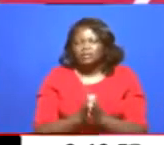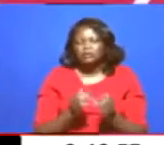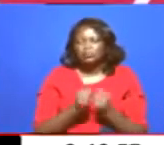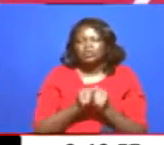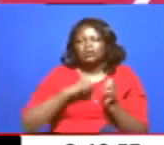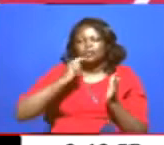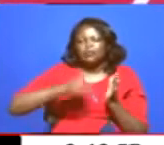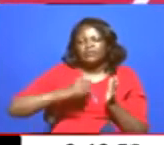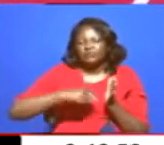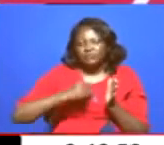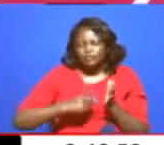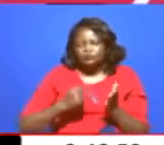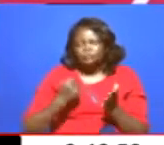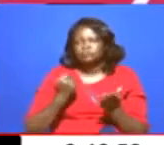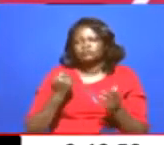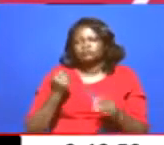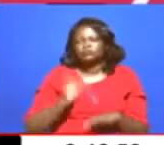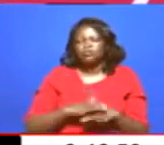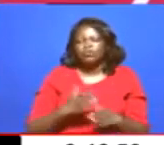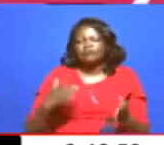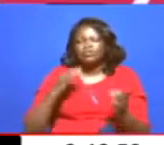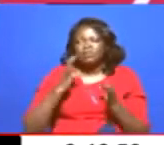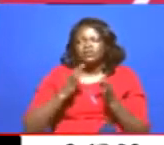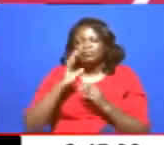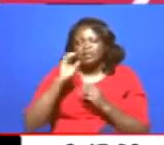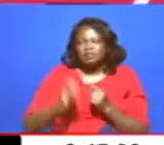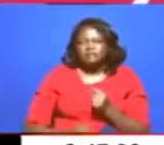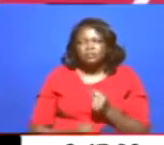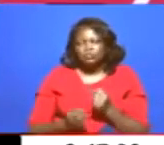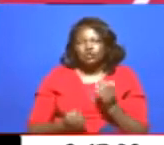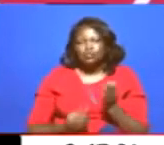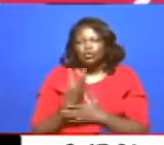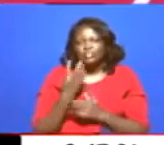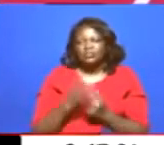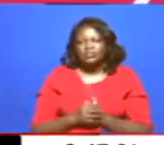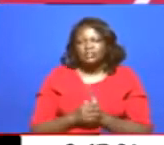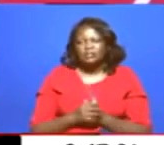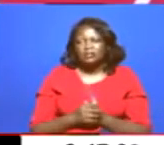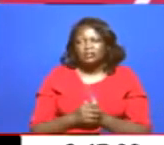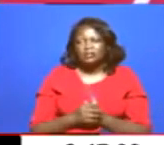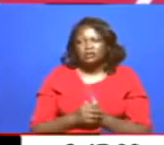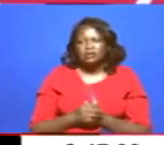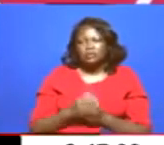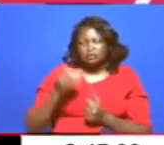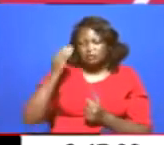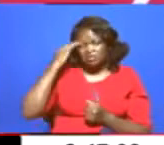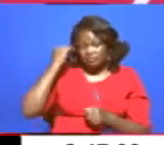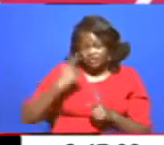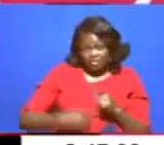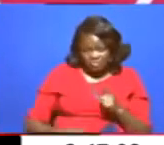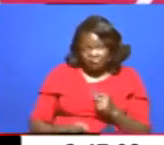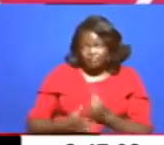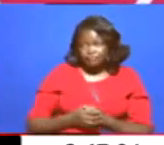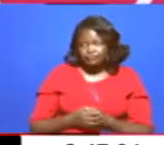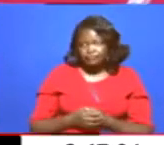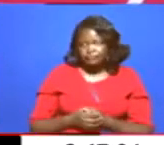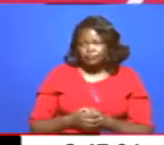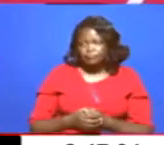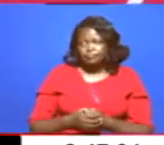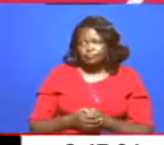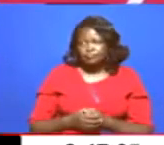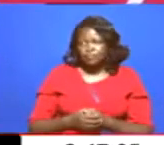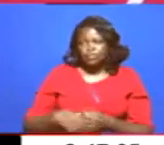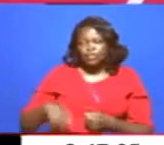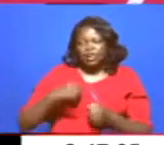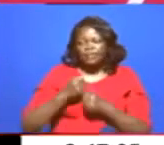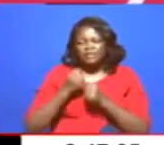manufacturing goods posting a 33% growth, on a year-on-year basis. We're making